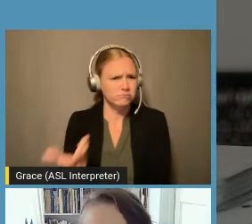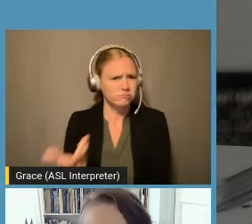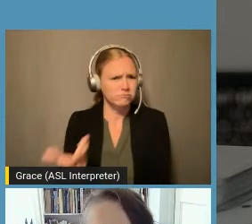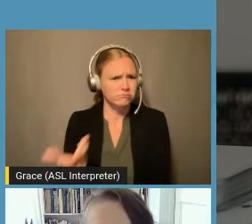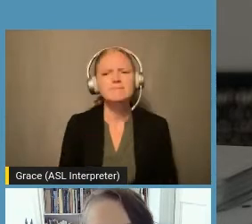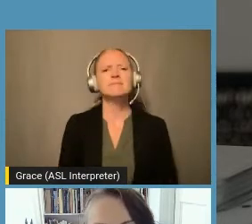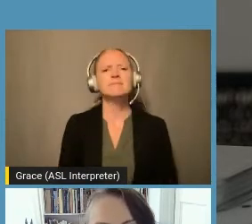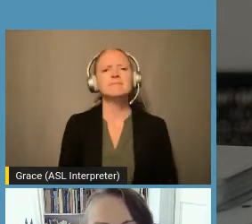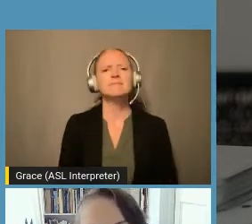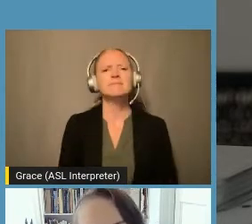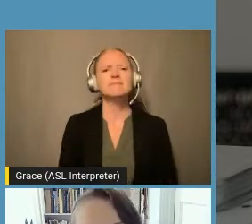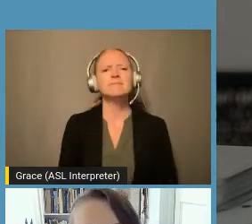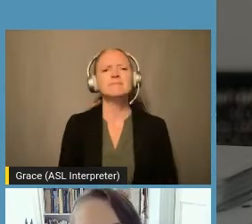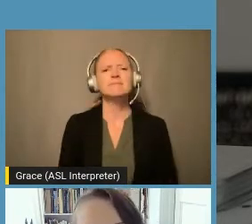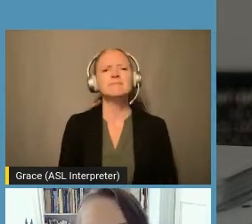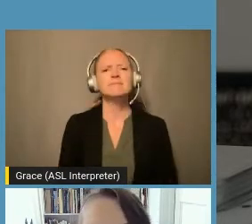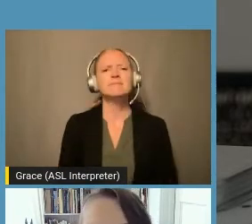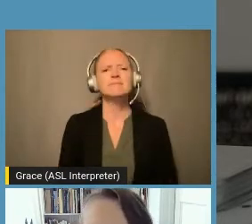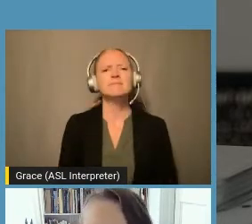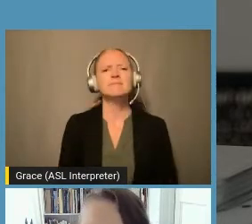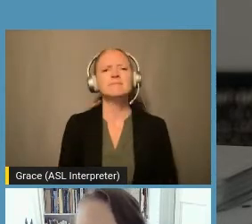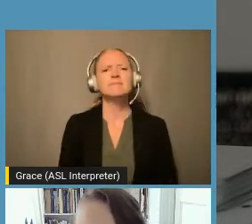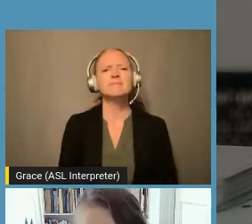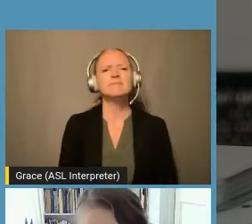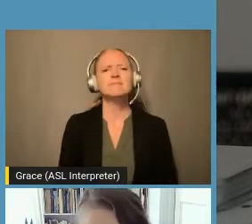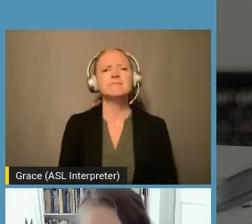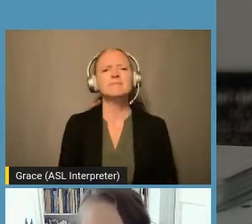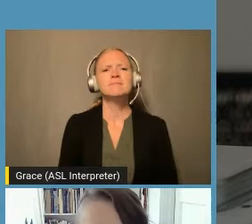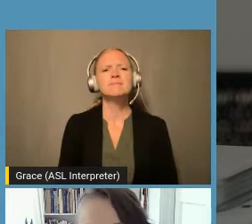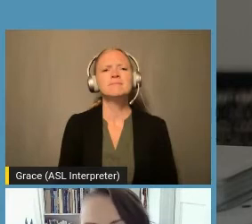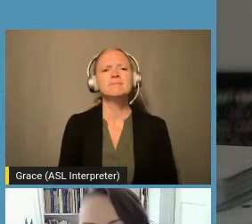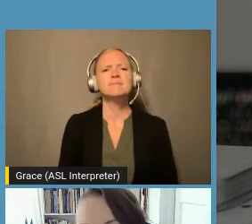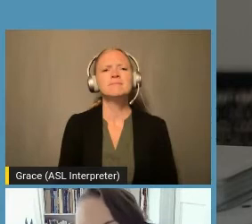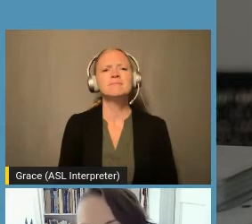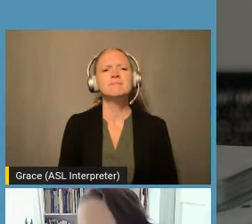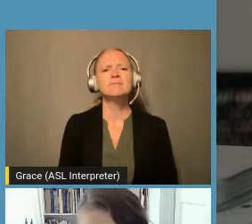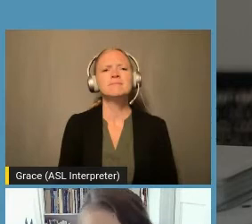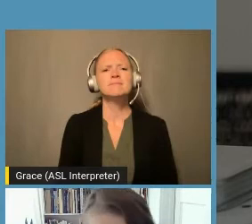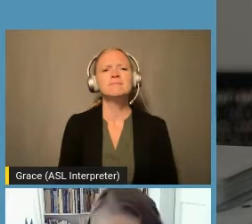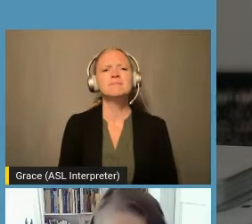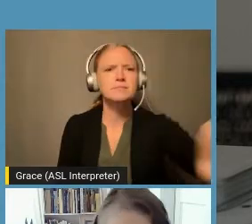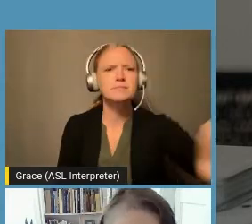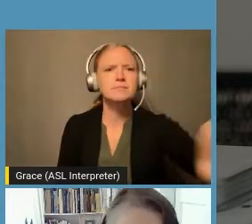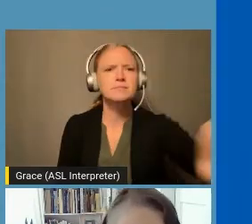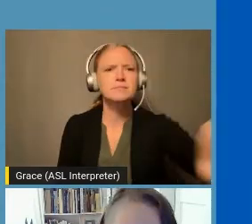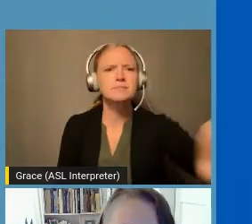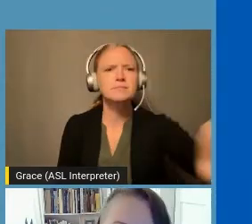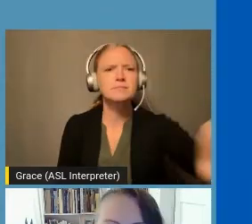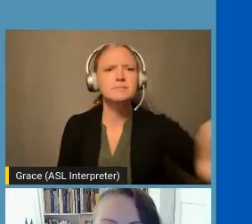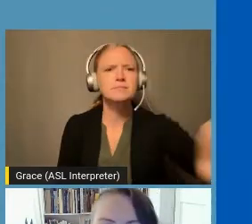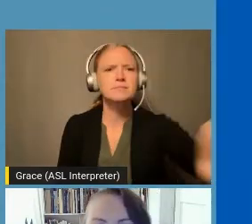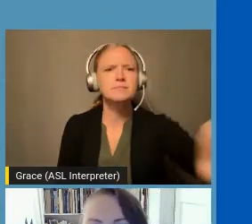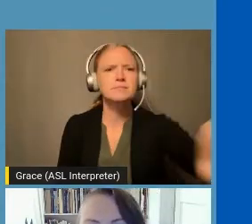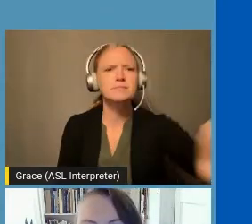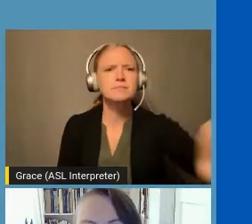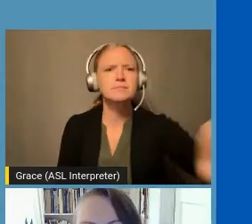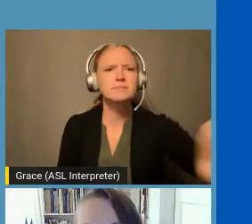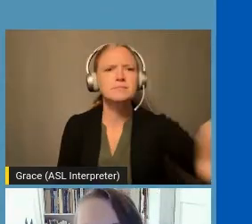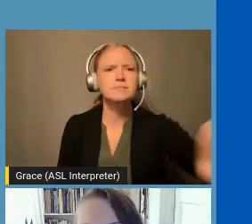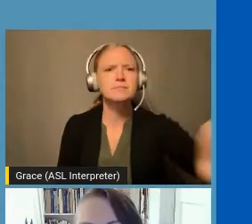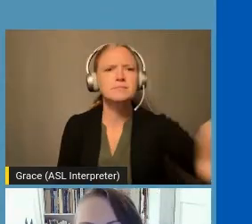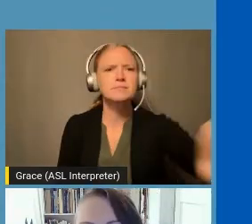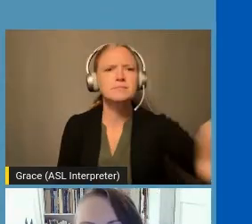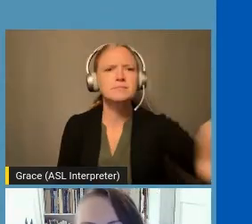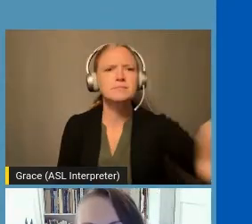by giving you a little inspirational boost from that point of view. So the